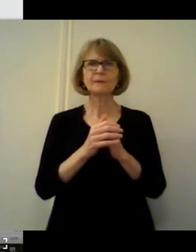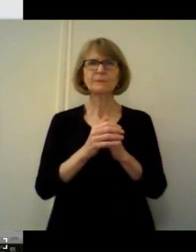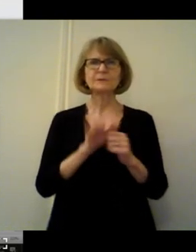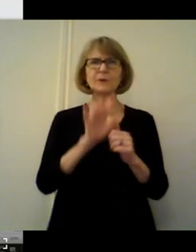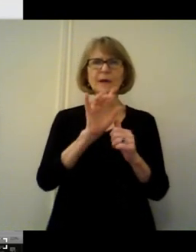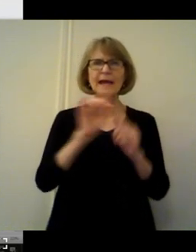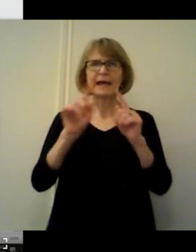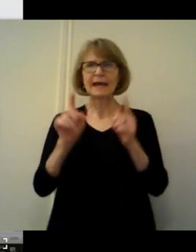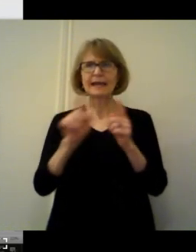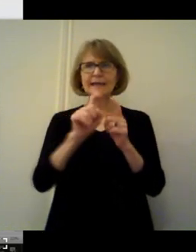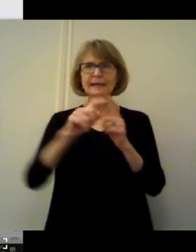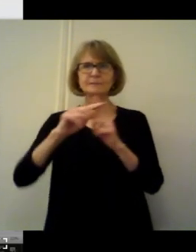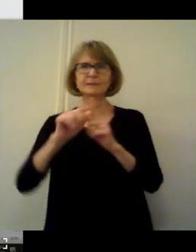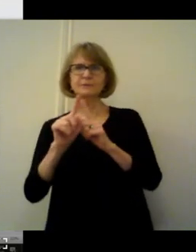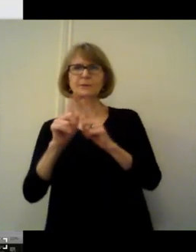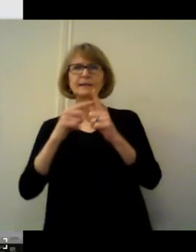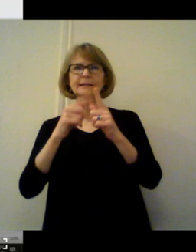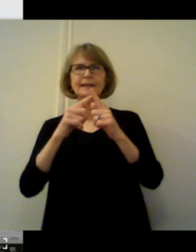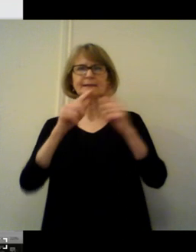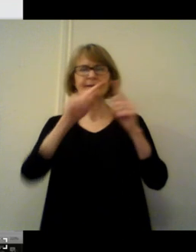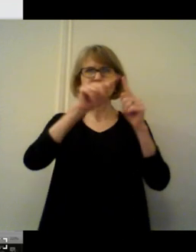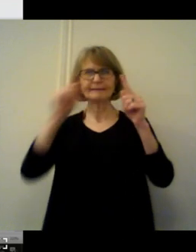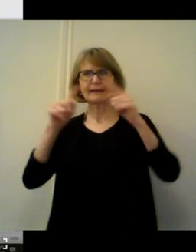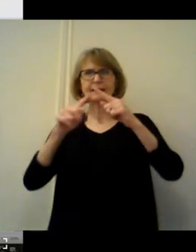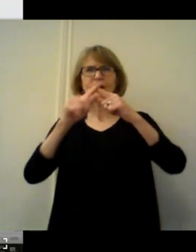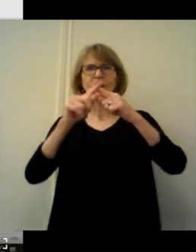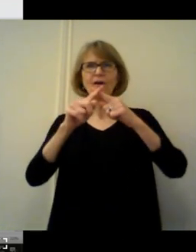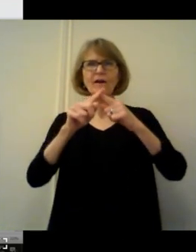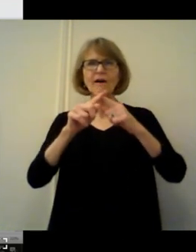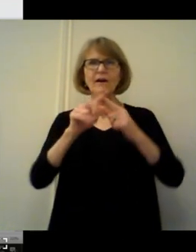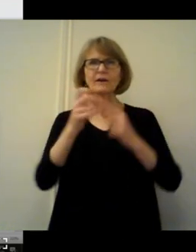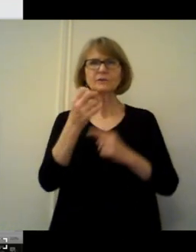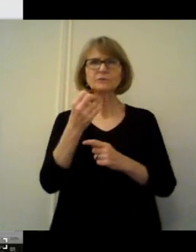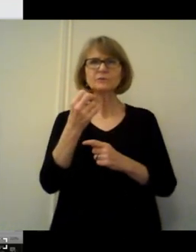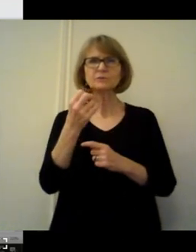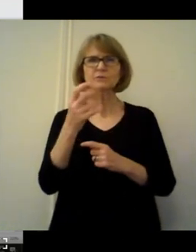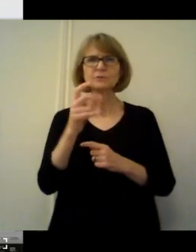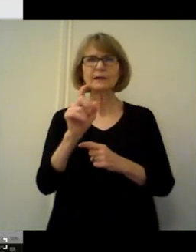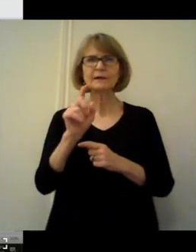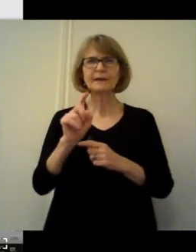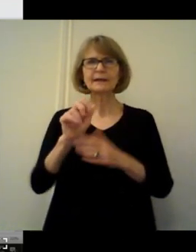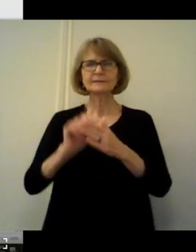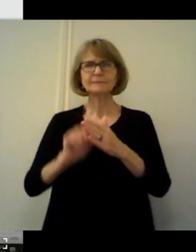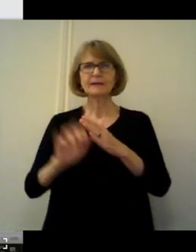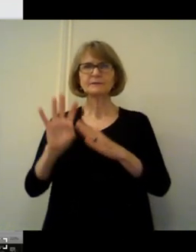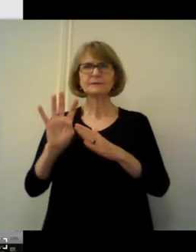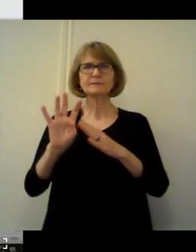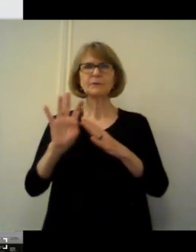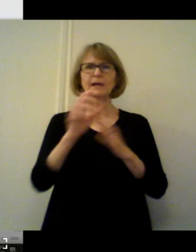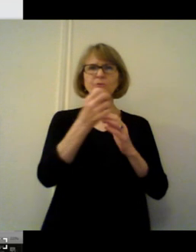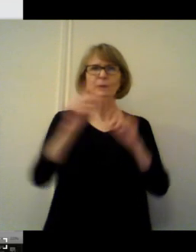at the intercepted arc. It's A to C. So the 12 with the x minus the 4 in the parentheses.